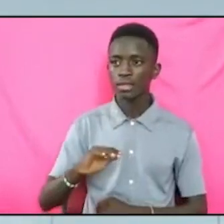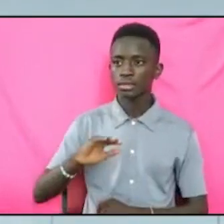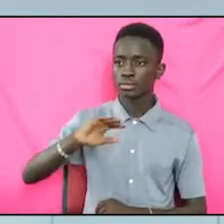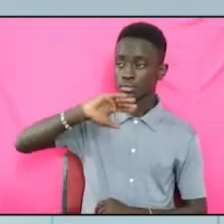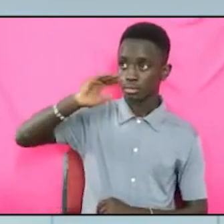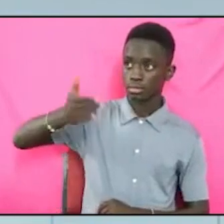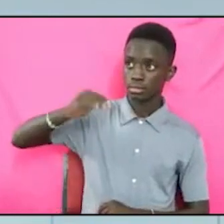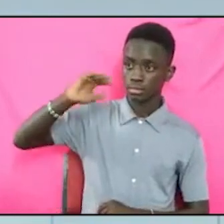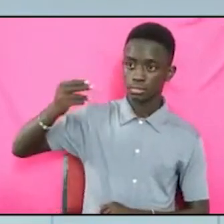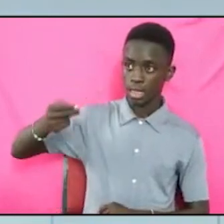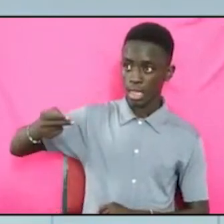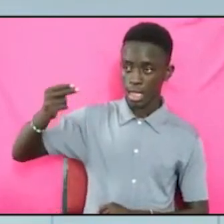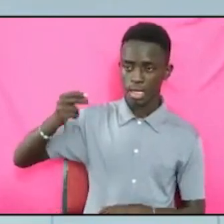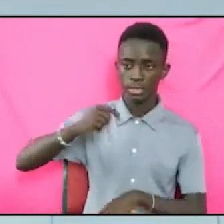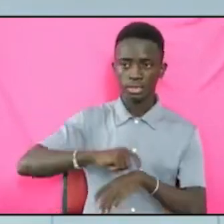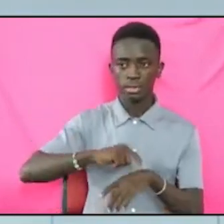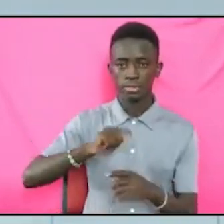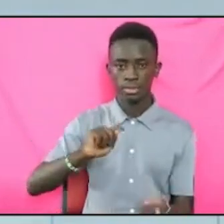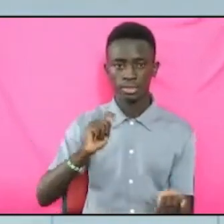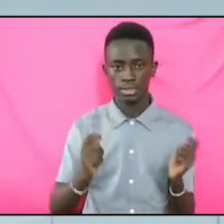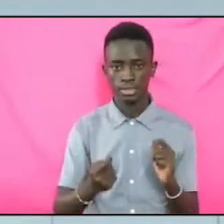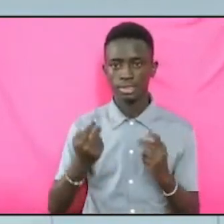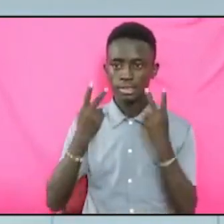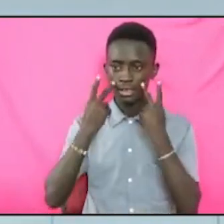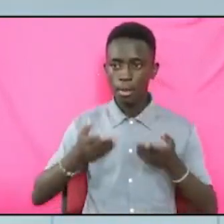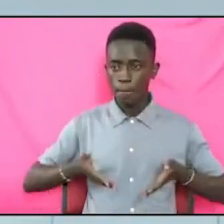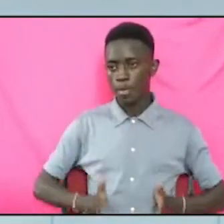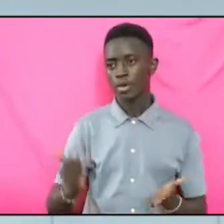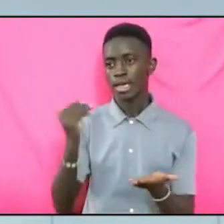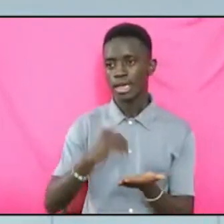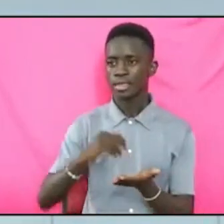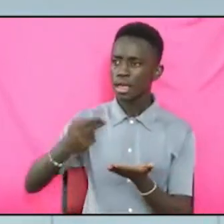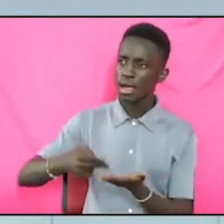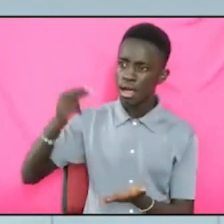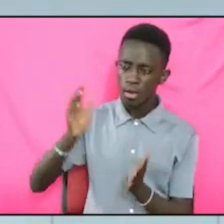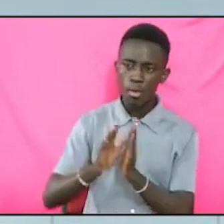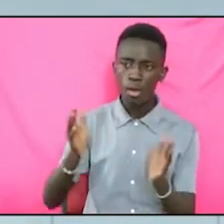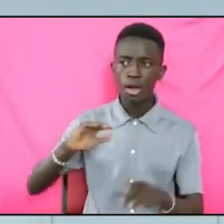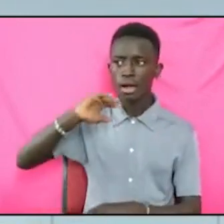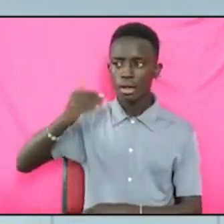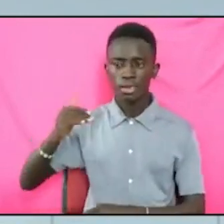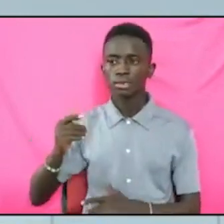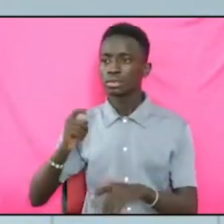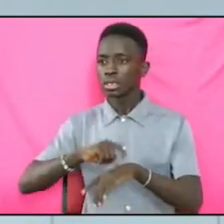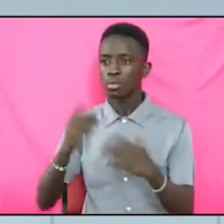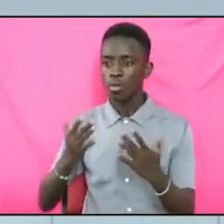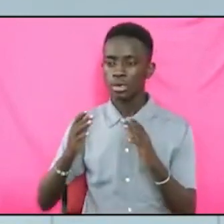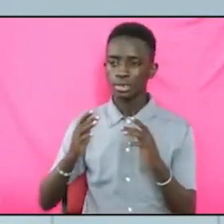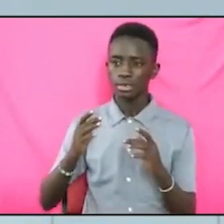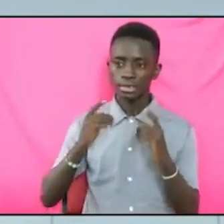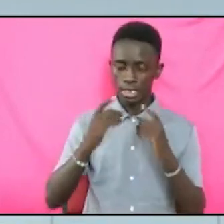wide change since I've been born again." A high, wide change since I've been born again. Encounter with the